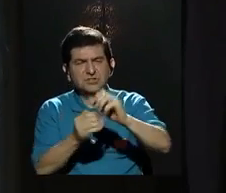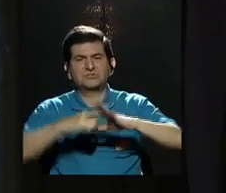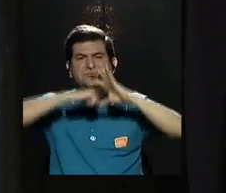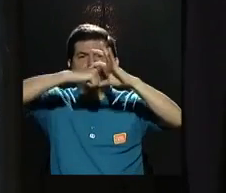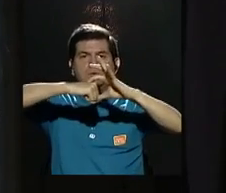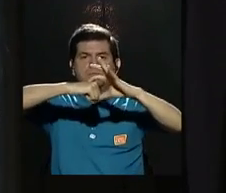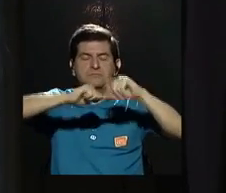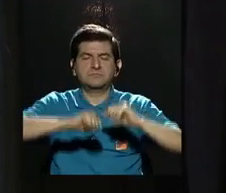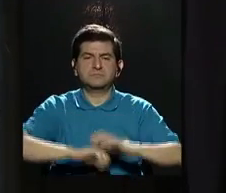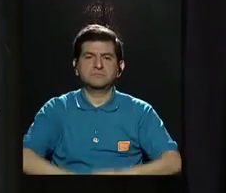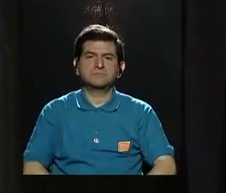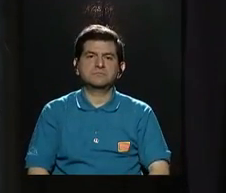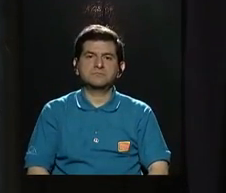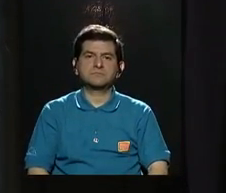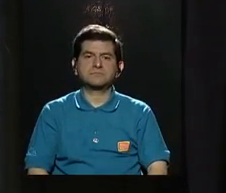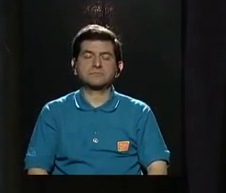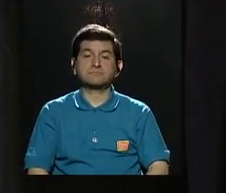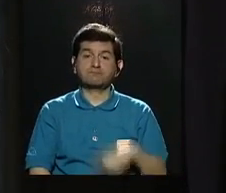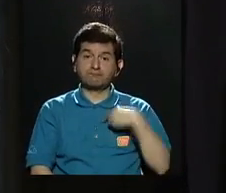I believe,